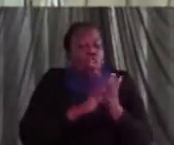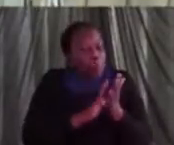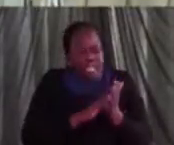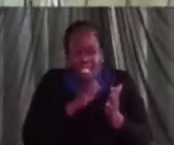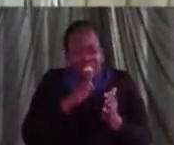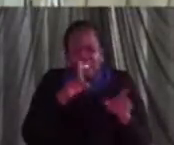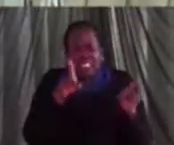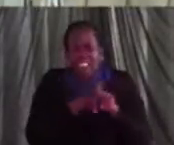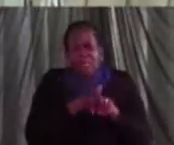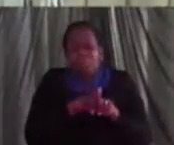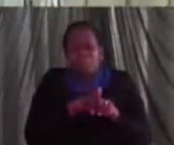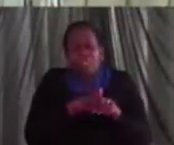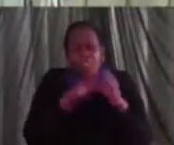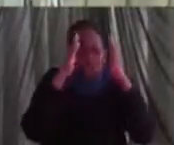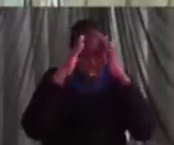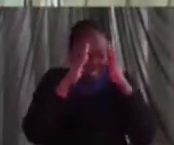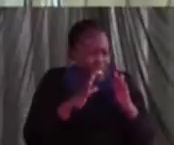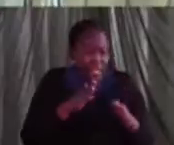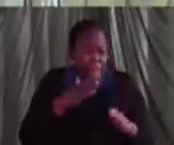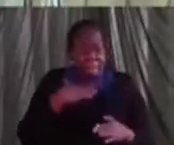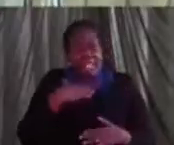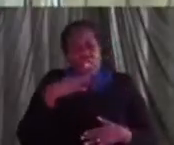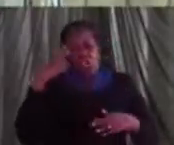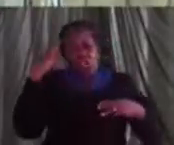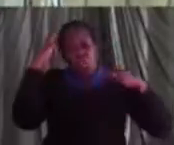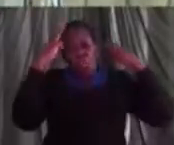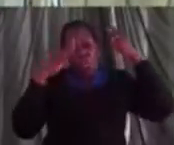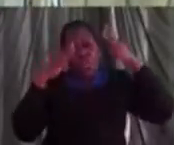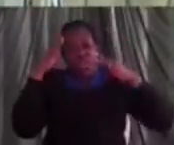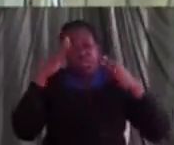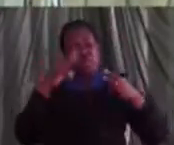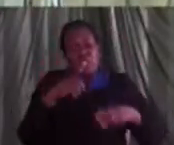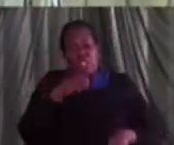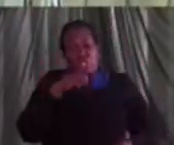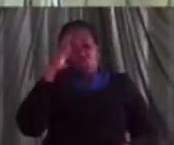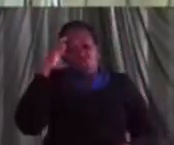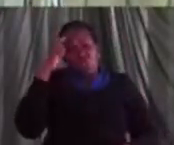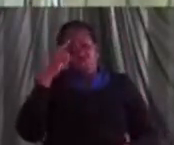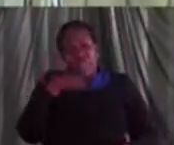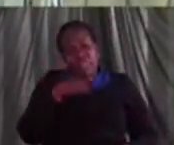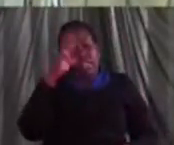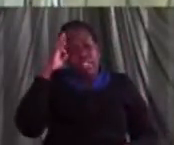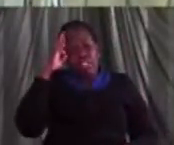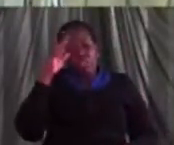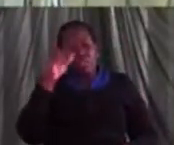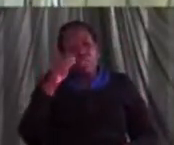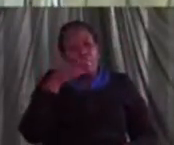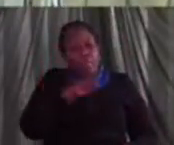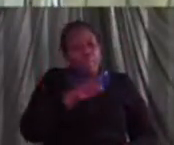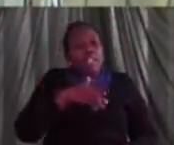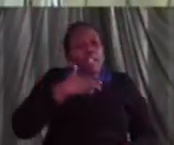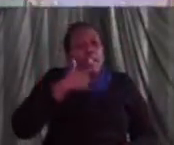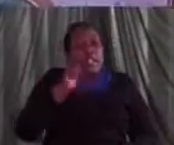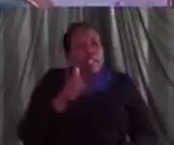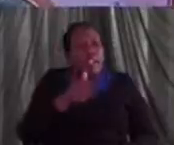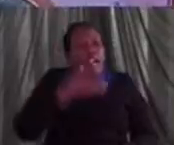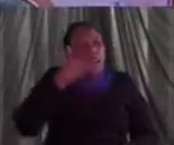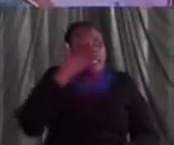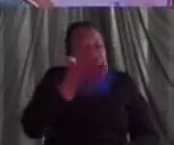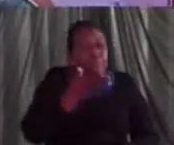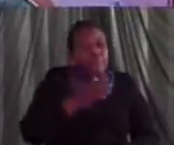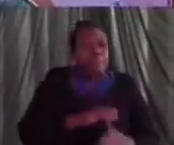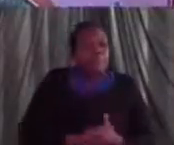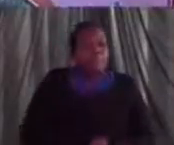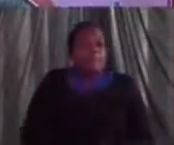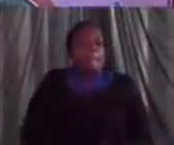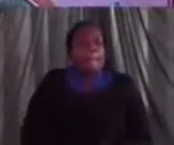us, and I'm wondering, do you know them, and would you know the reason why they did not vouch for you? I suspect that